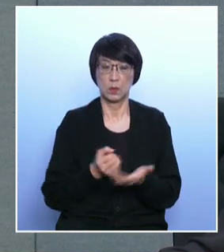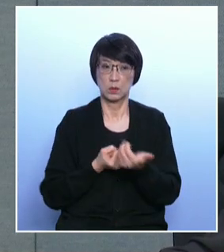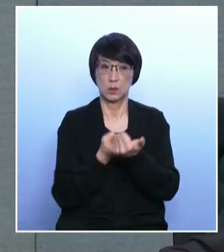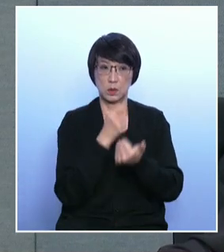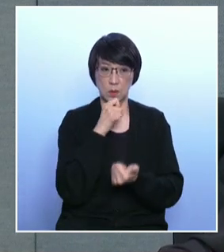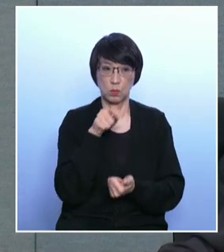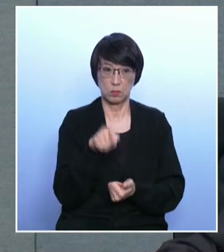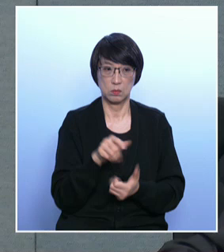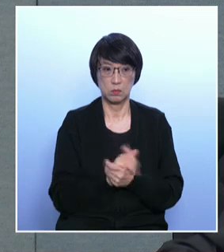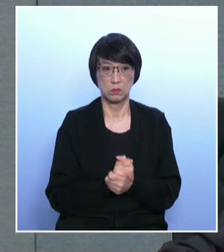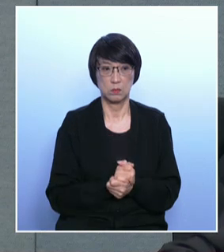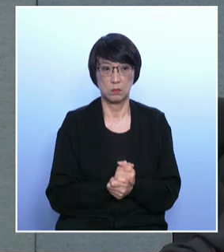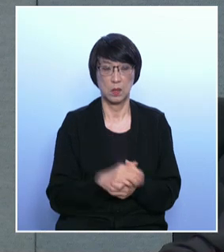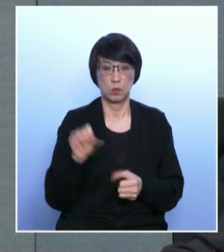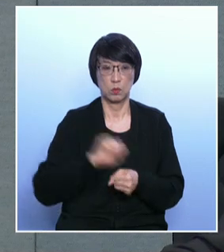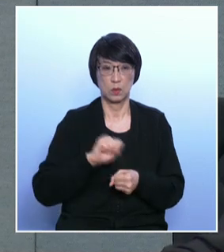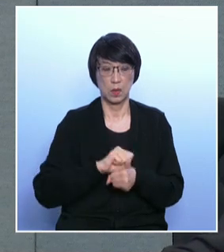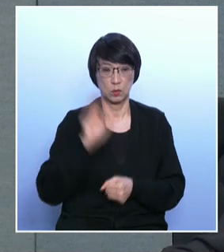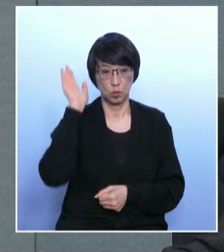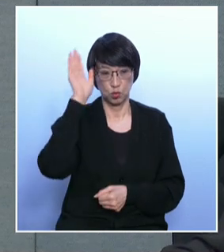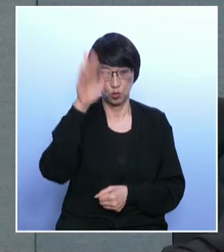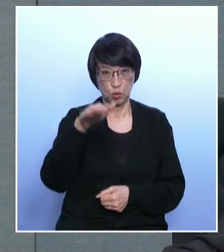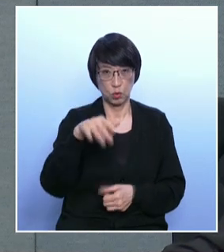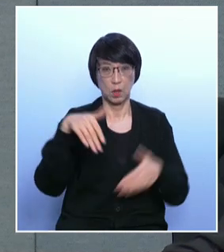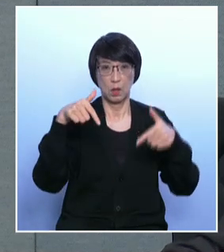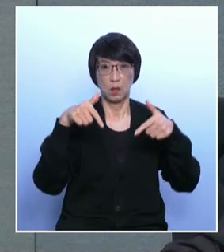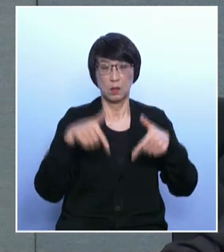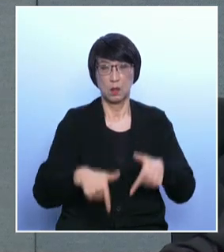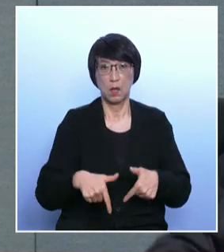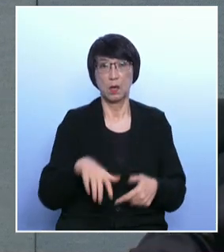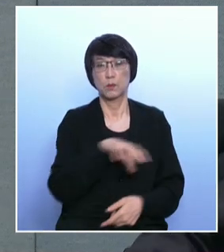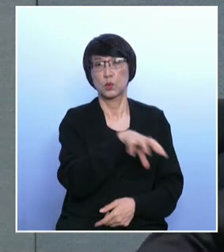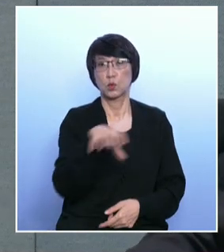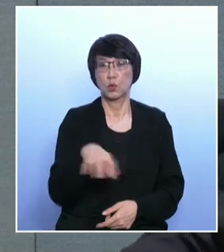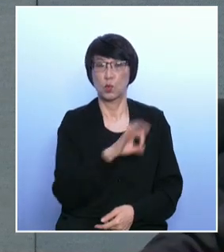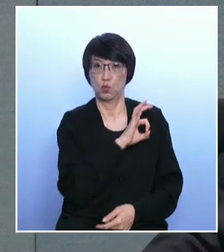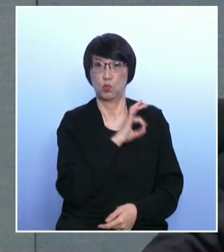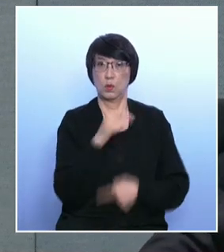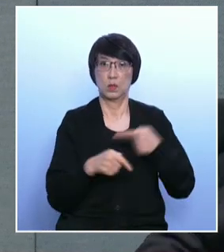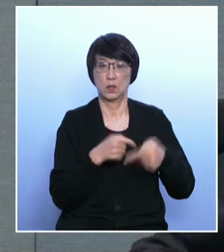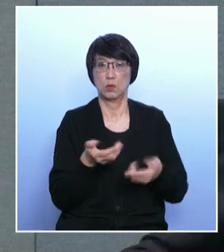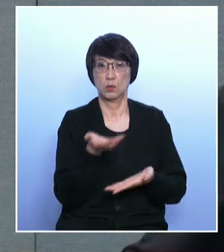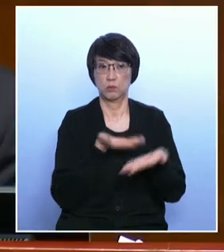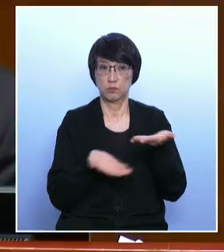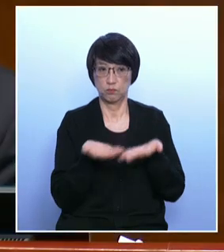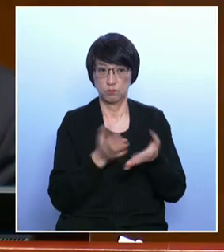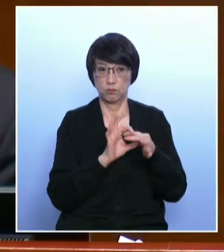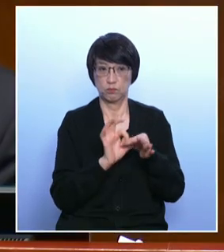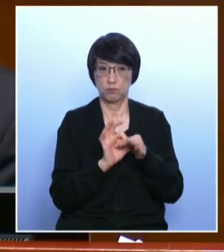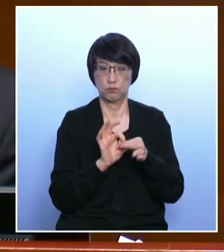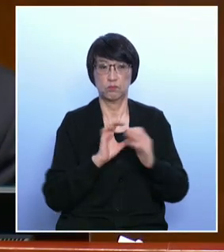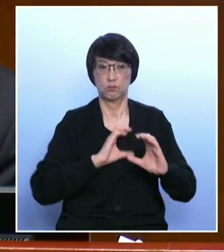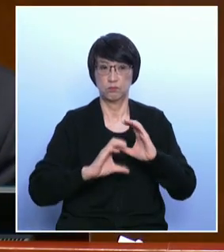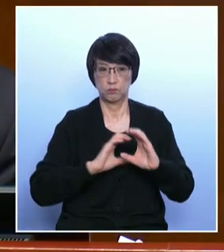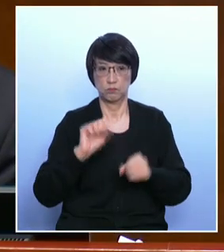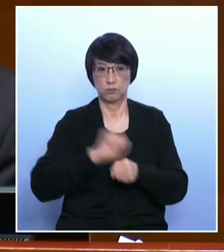our planning in the short, medium, and long term, and we've had the support of the chairman of the panel on development. We